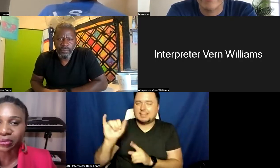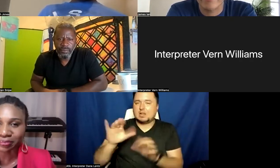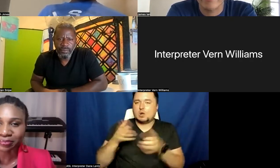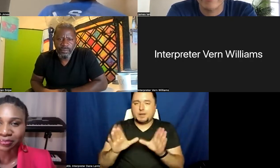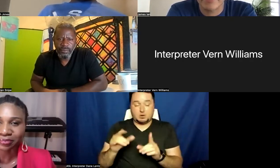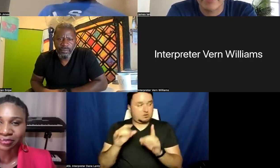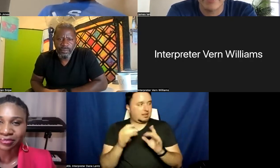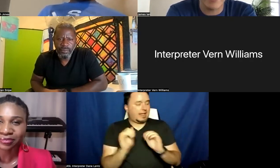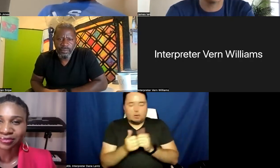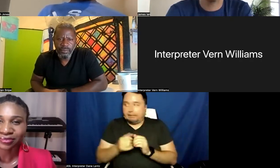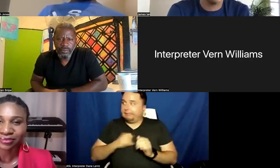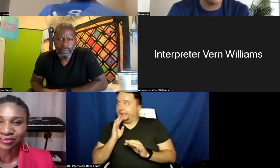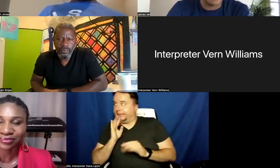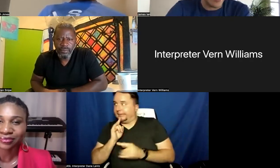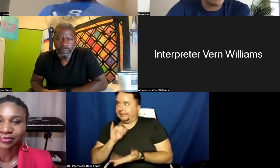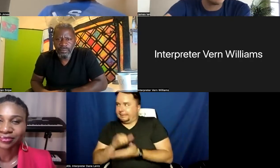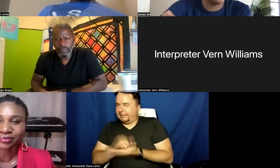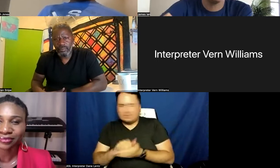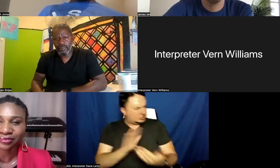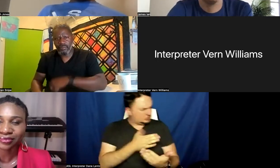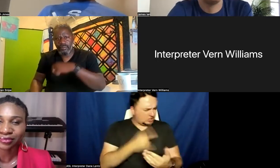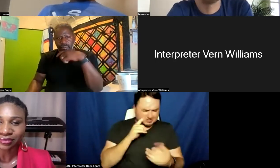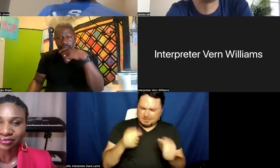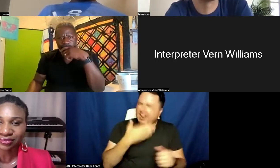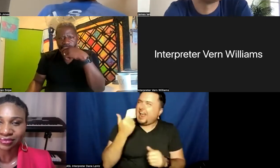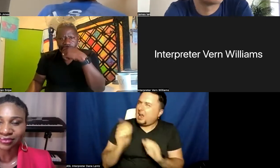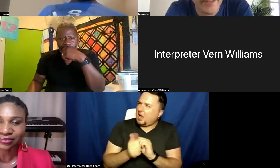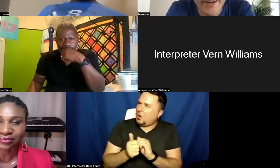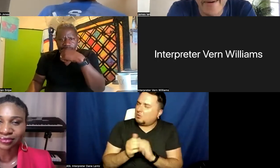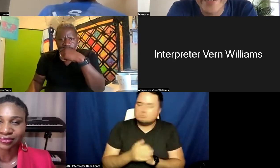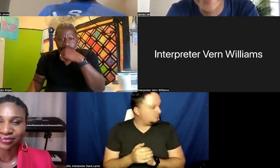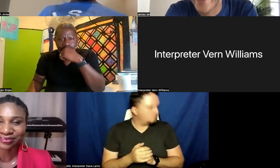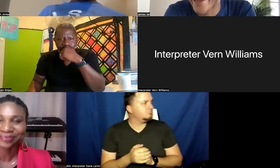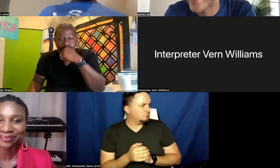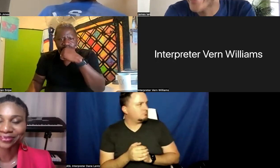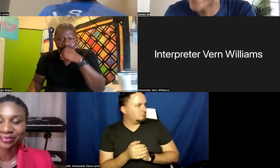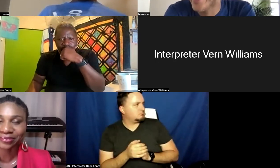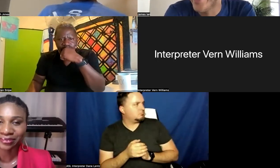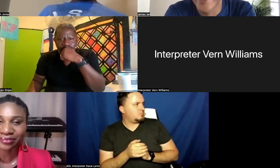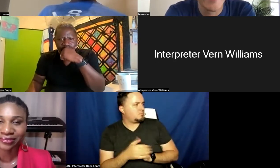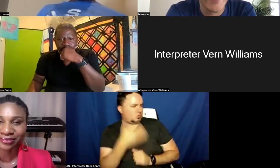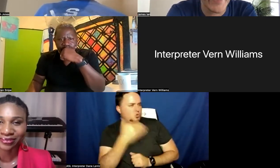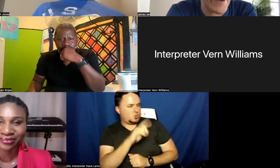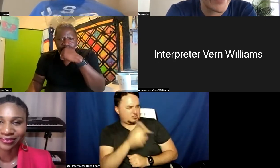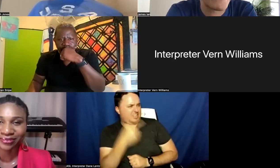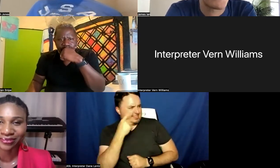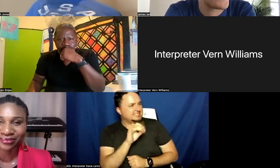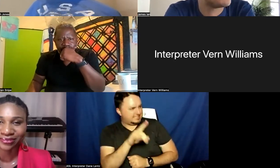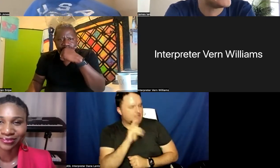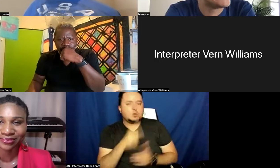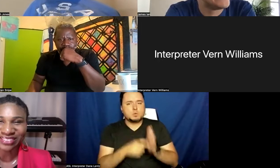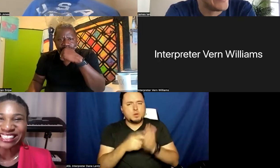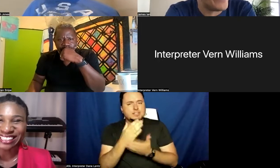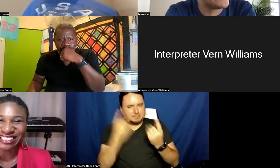couldn't? Yes, I think it did. It's a really good question, and it requires some